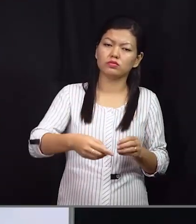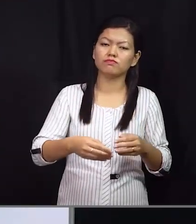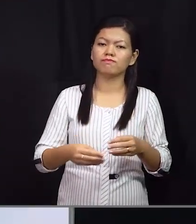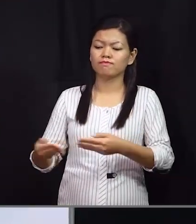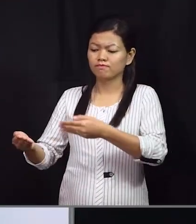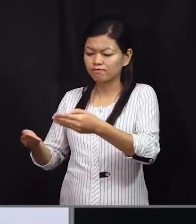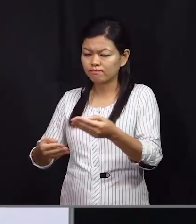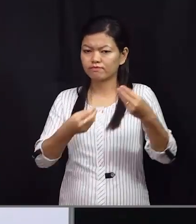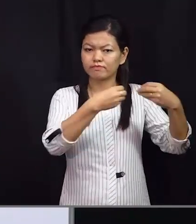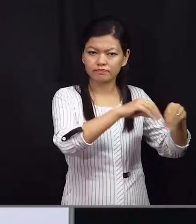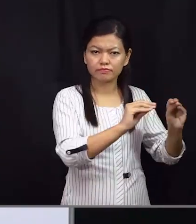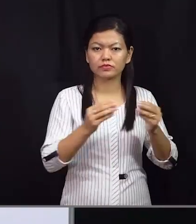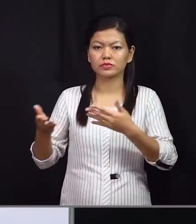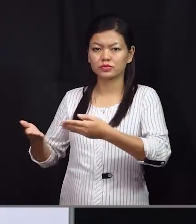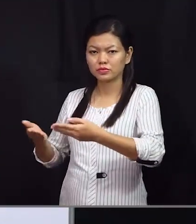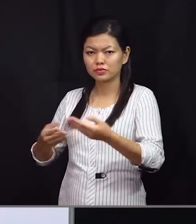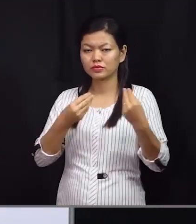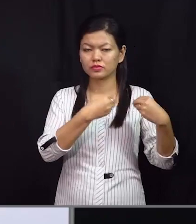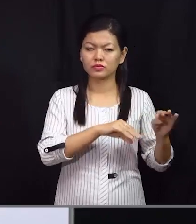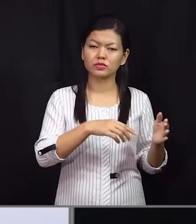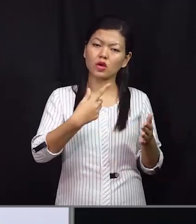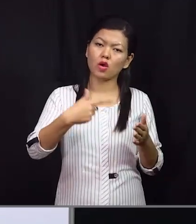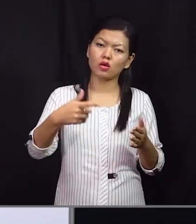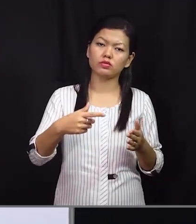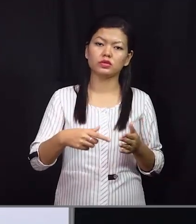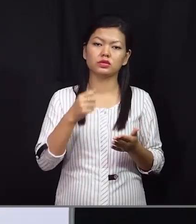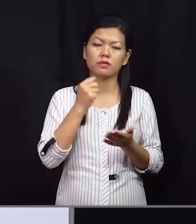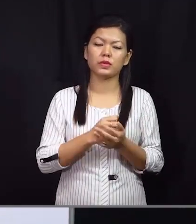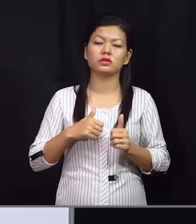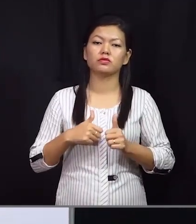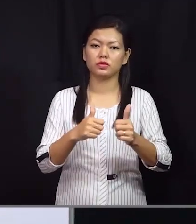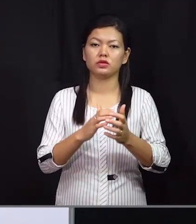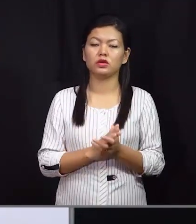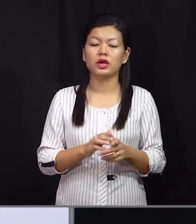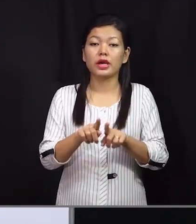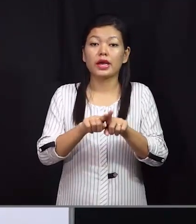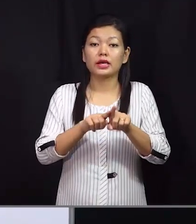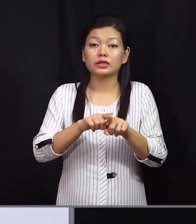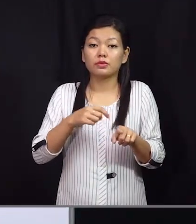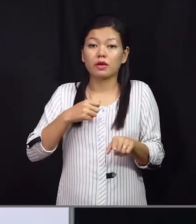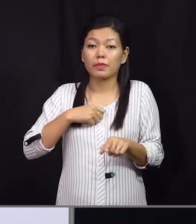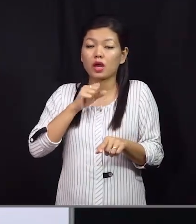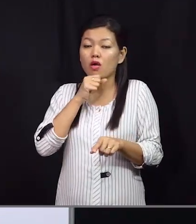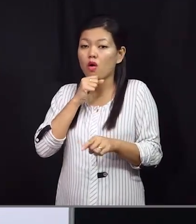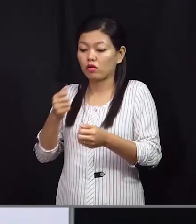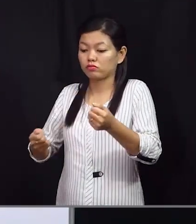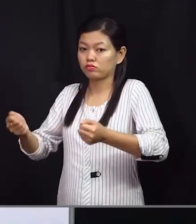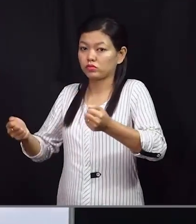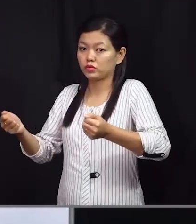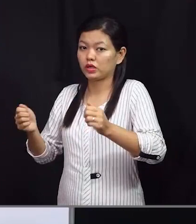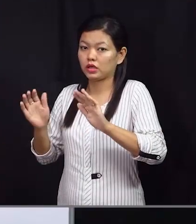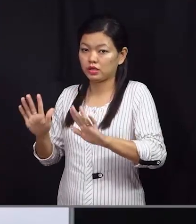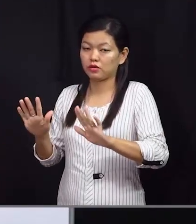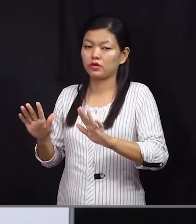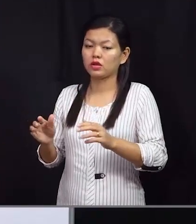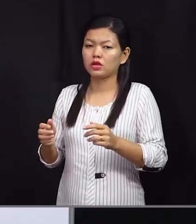a regular. For example, I have an old car. Okay, so in order to buy a new car, I sold out my old car and I bought a